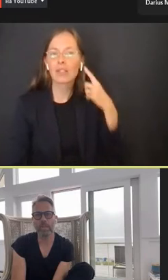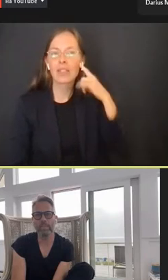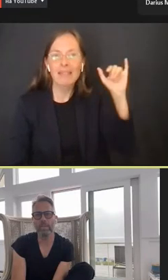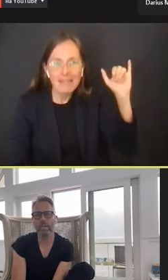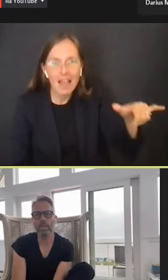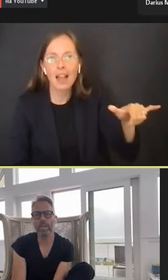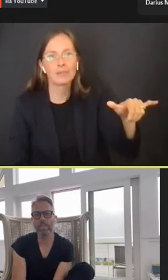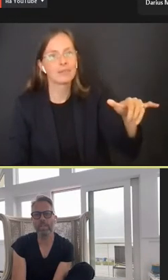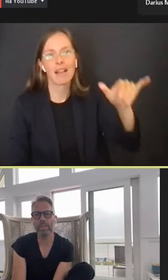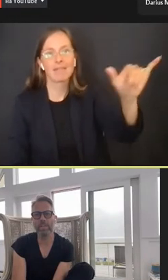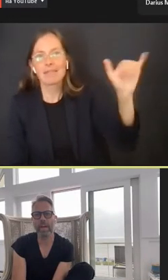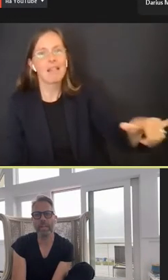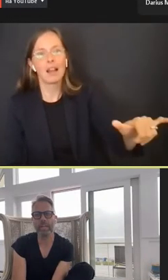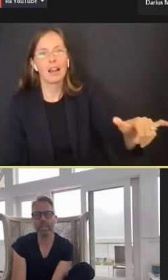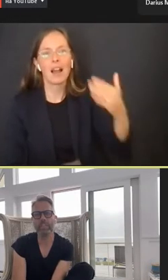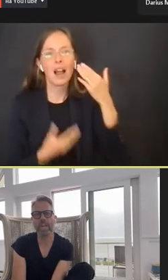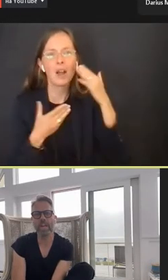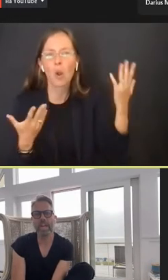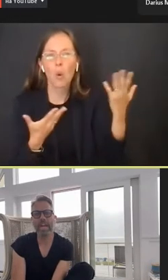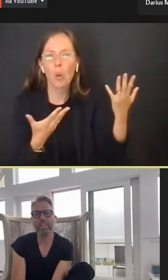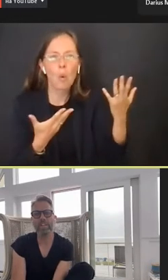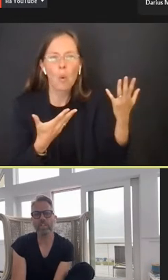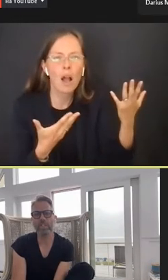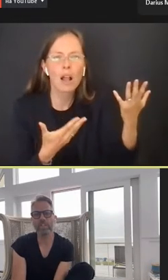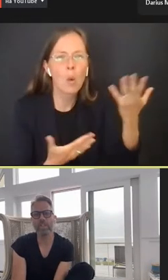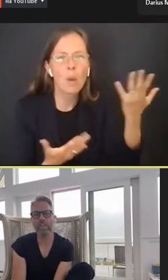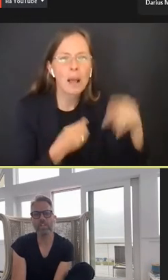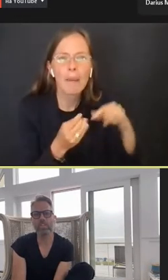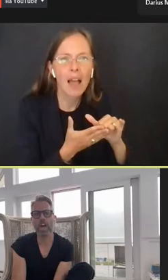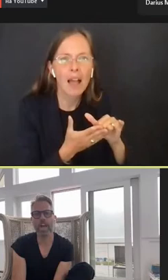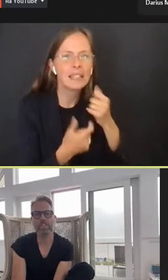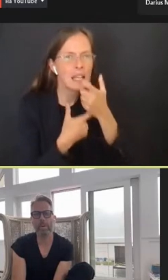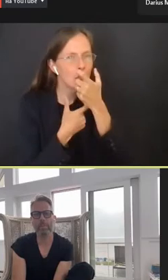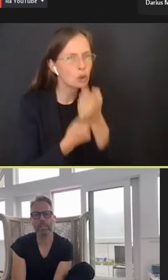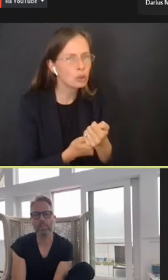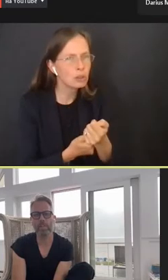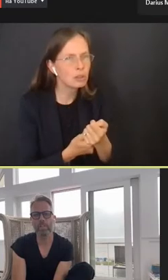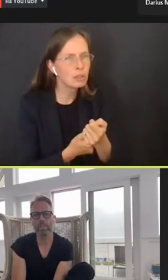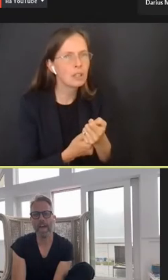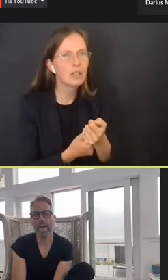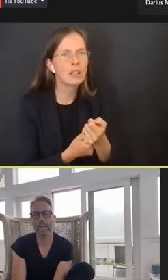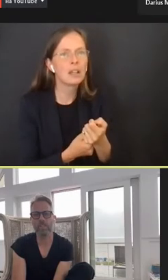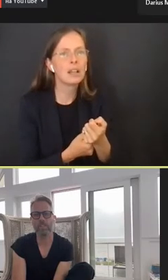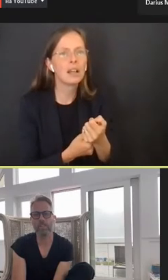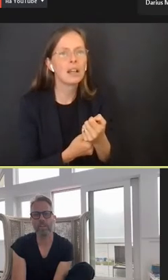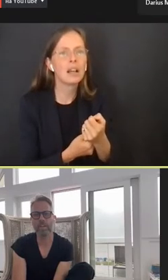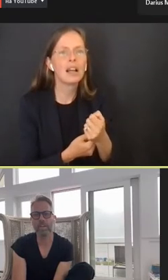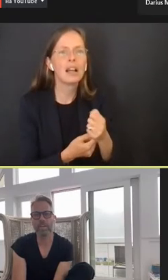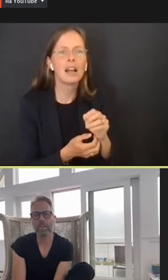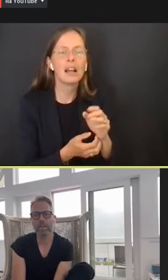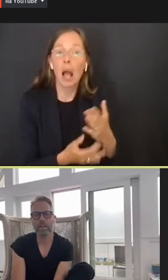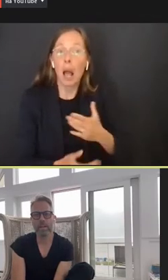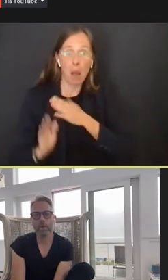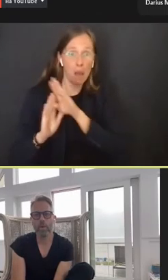great, I don't know what it is about that. It's interesting, Charlie, because as nice as my backdrop is,